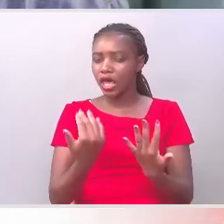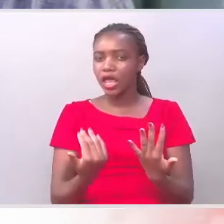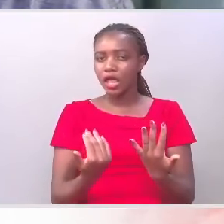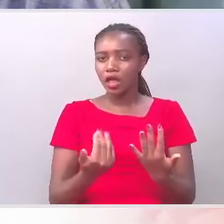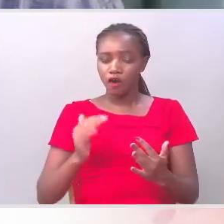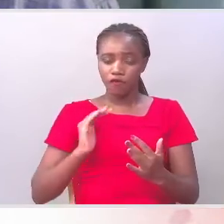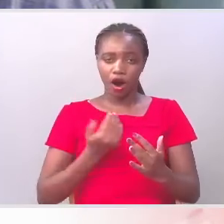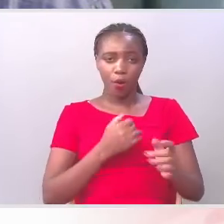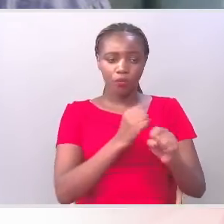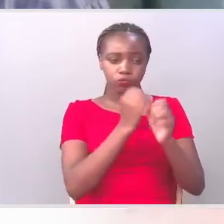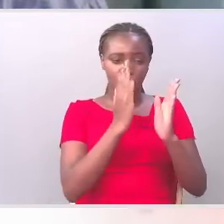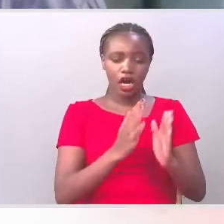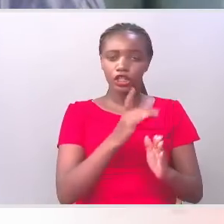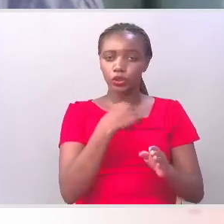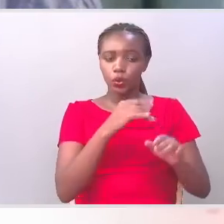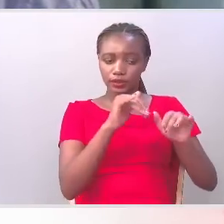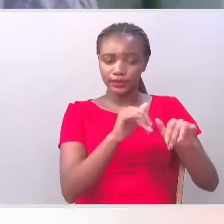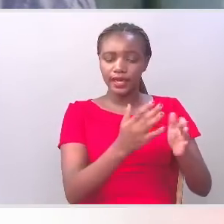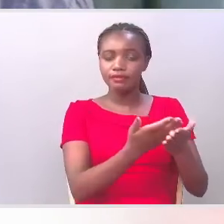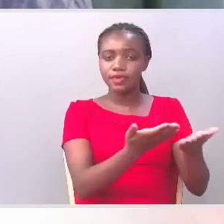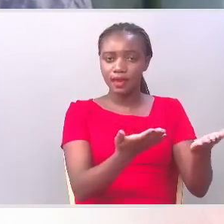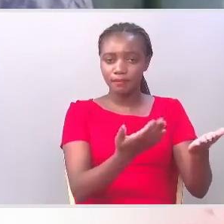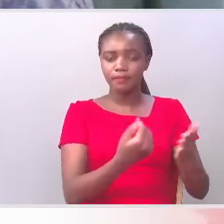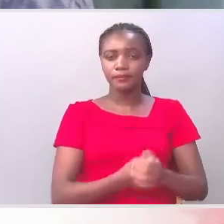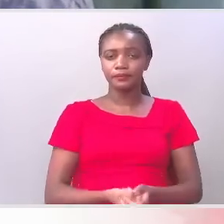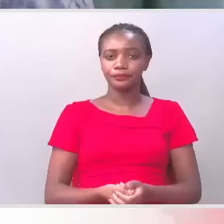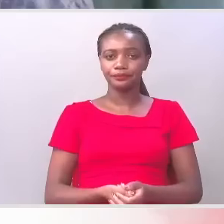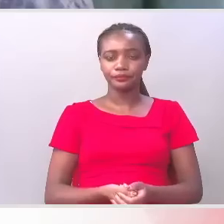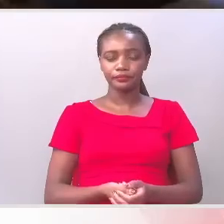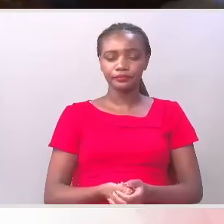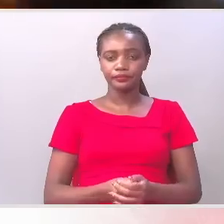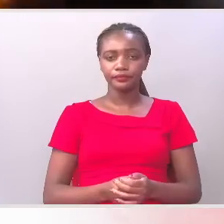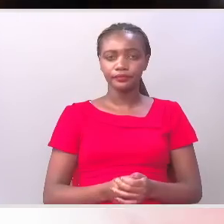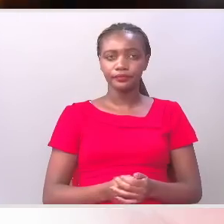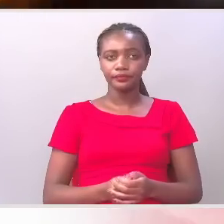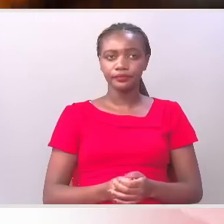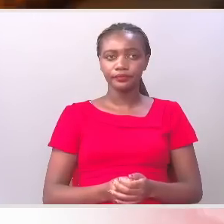our staff who reside near the site where the biodigester is.